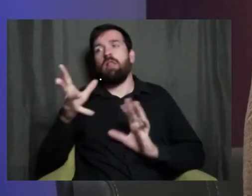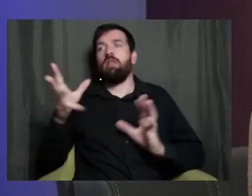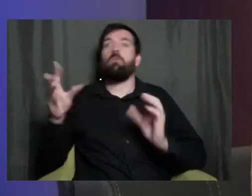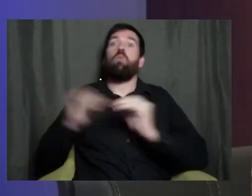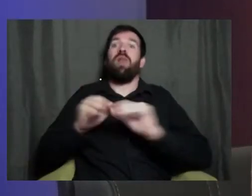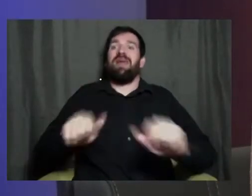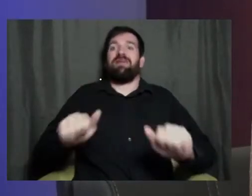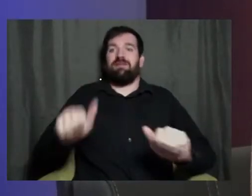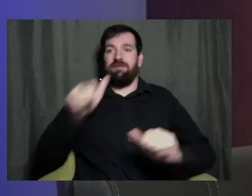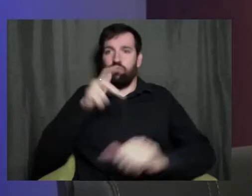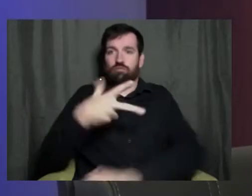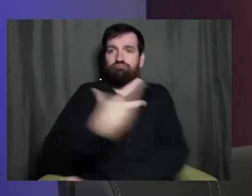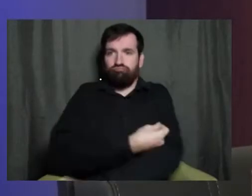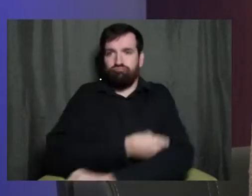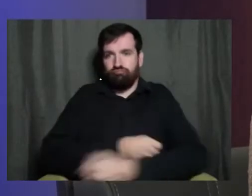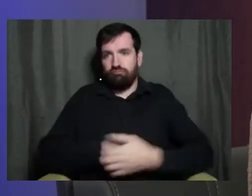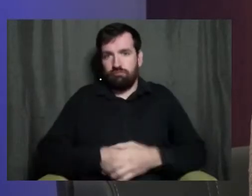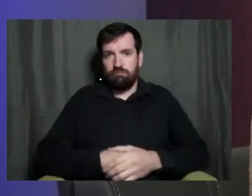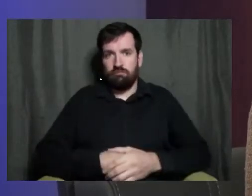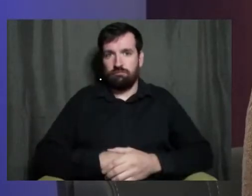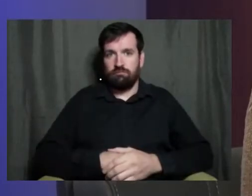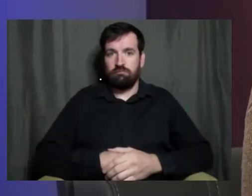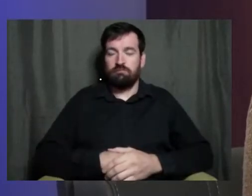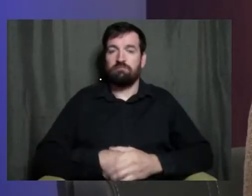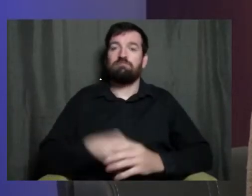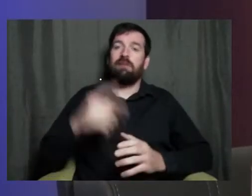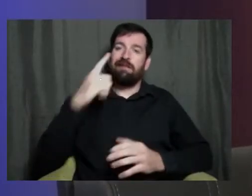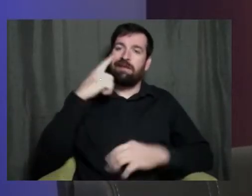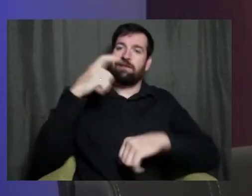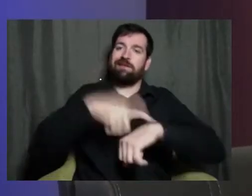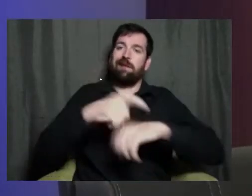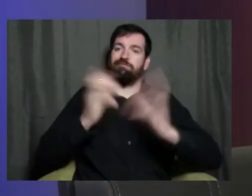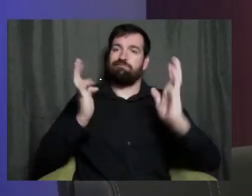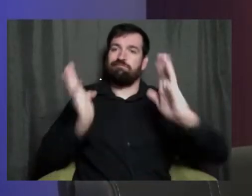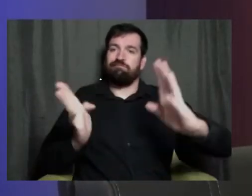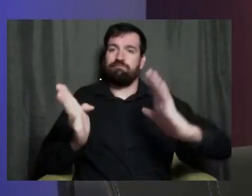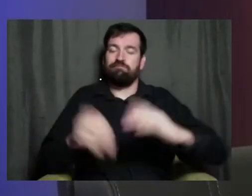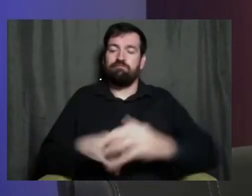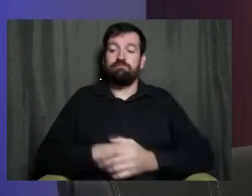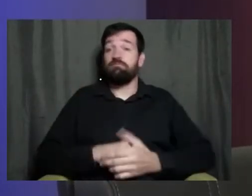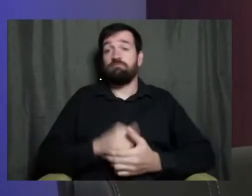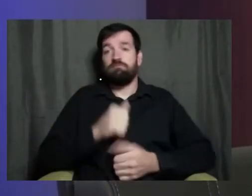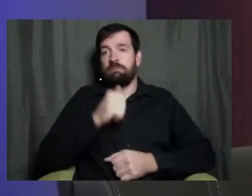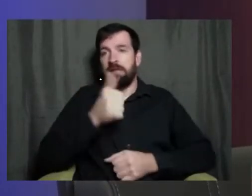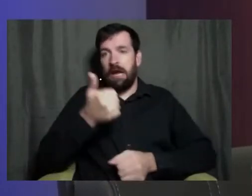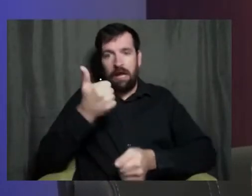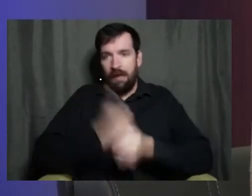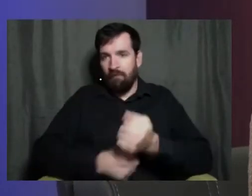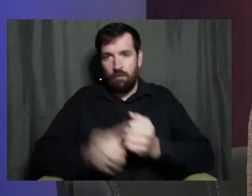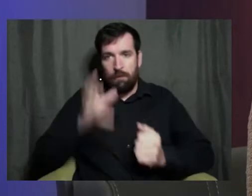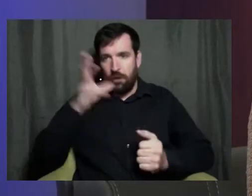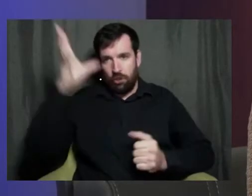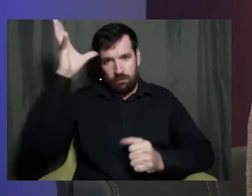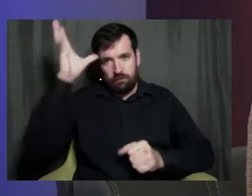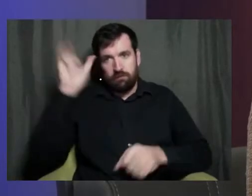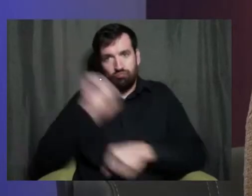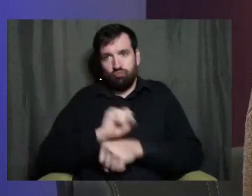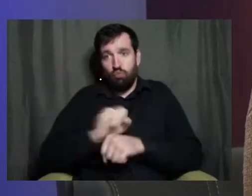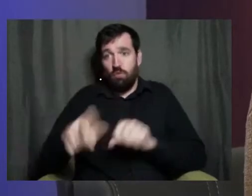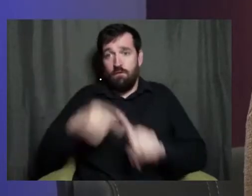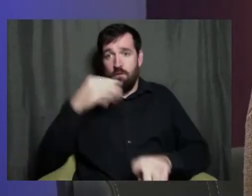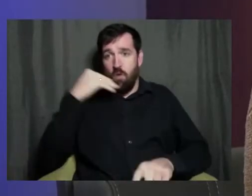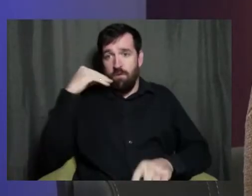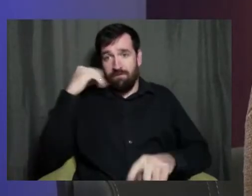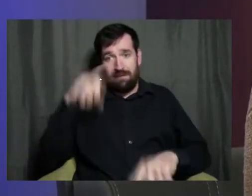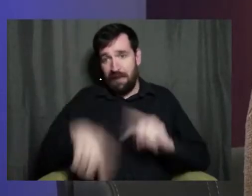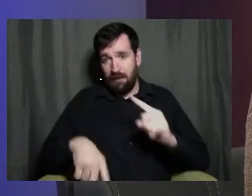my community. We also think of time constraints. As I mentioned earlier, not every parent was able to work from home. And if you think